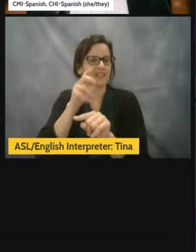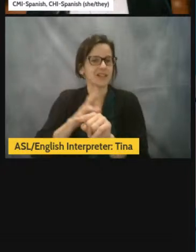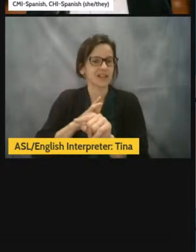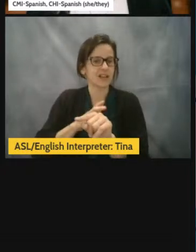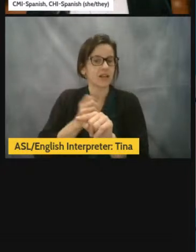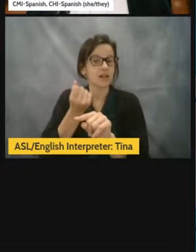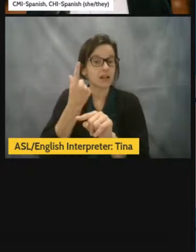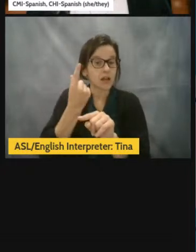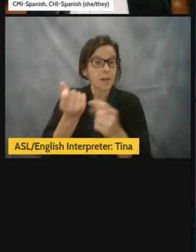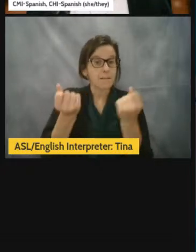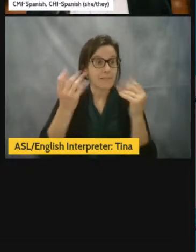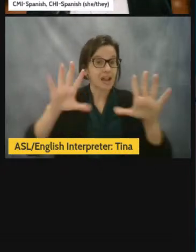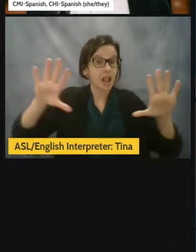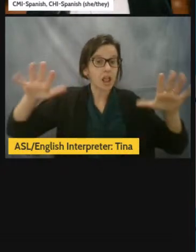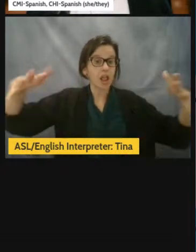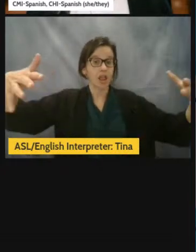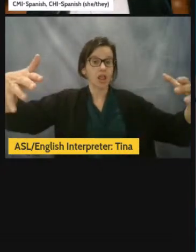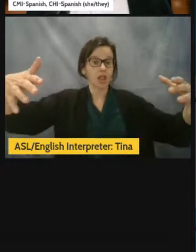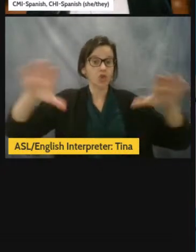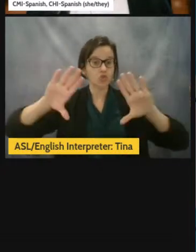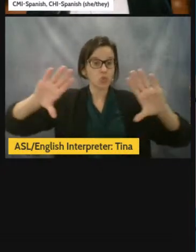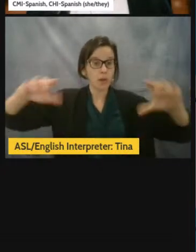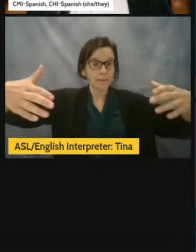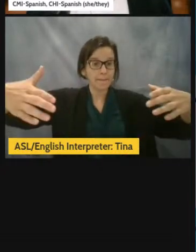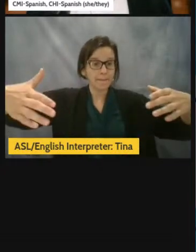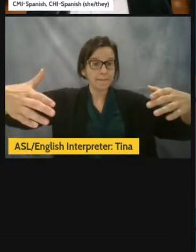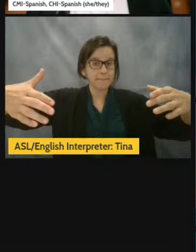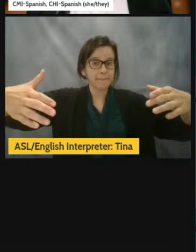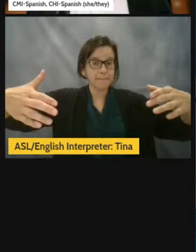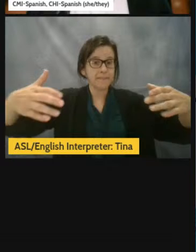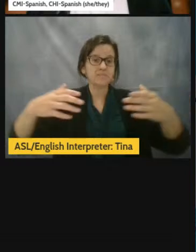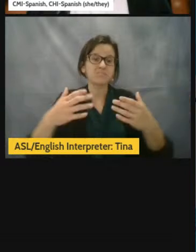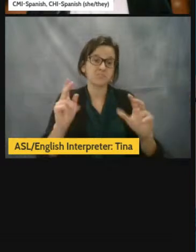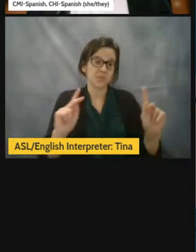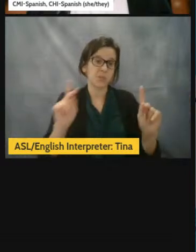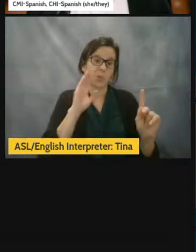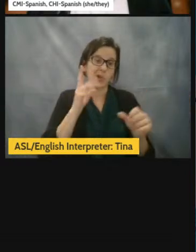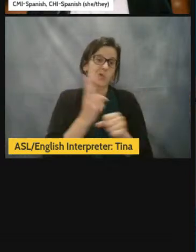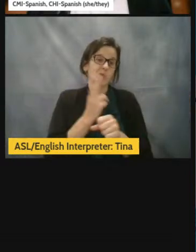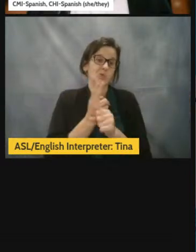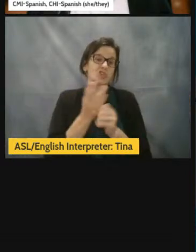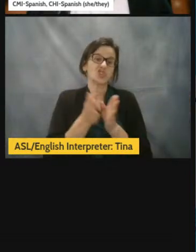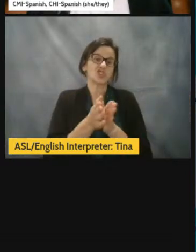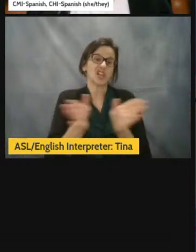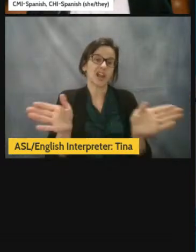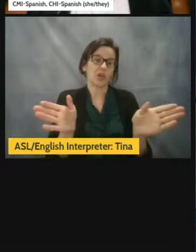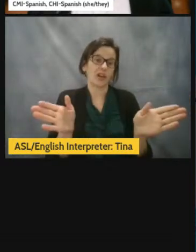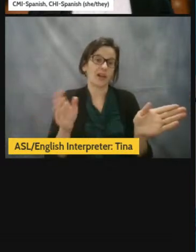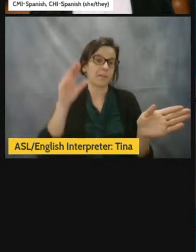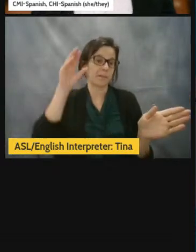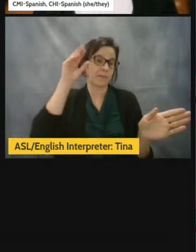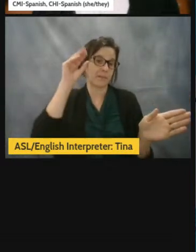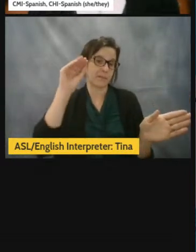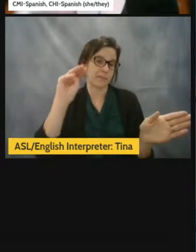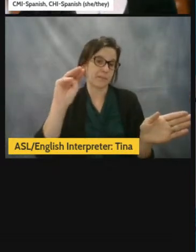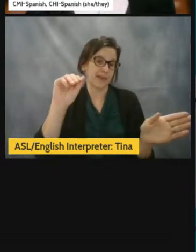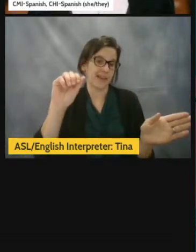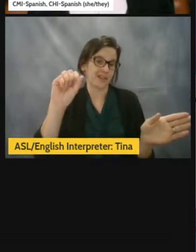group of people, sometimes people will use the generic masculine. So they might